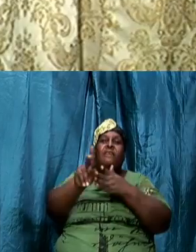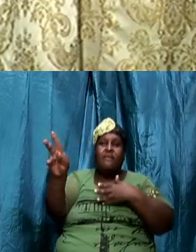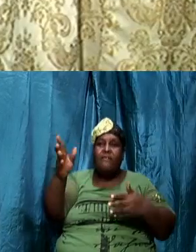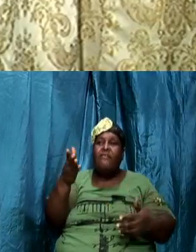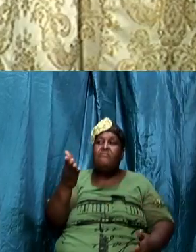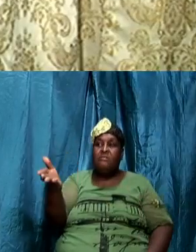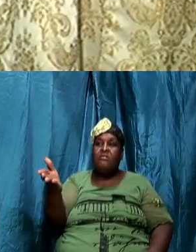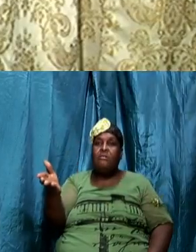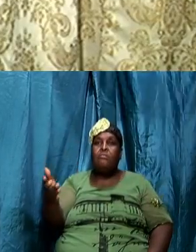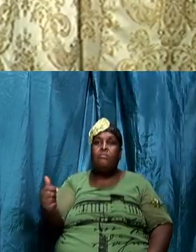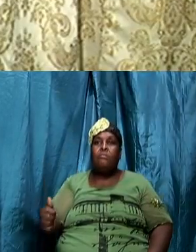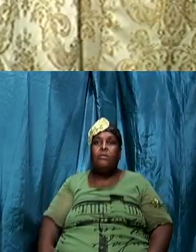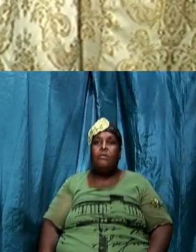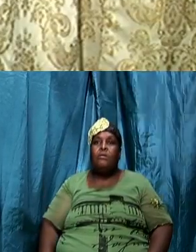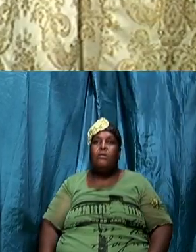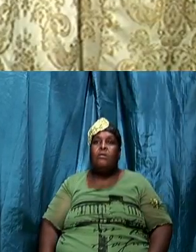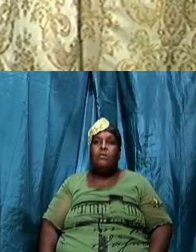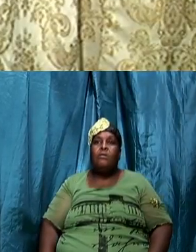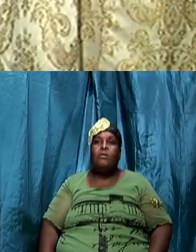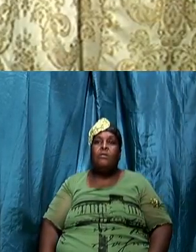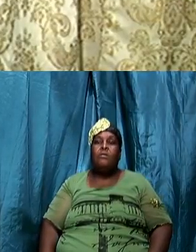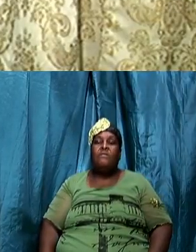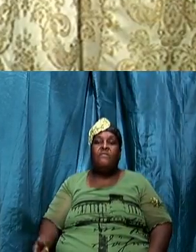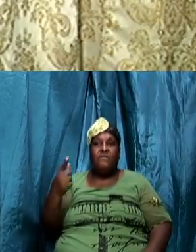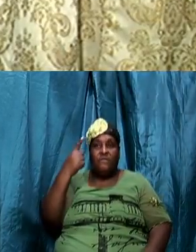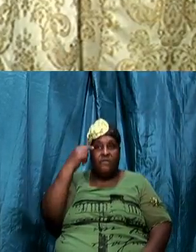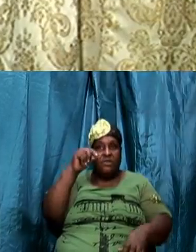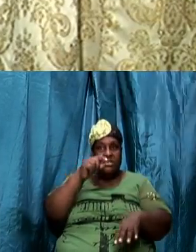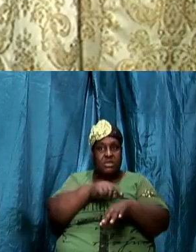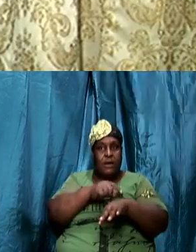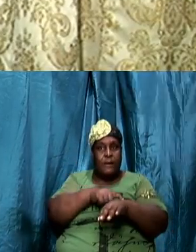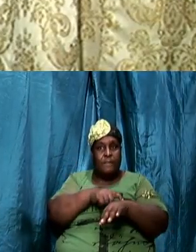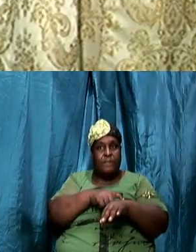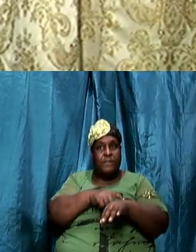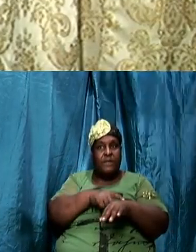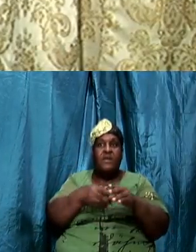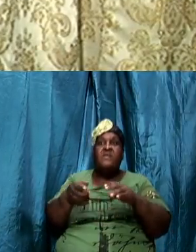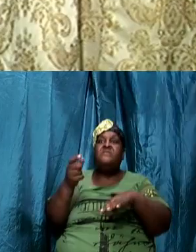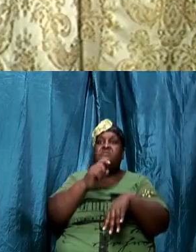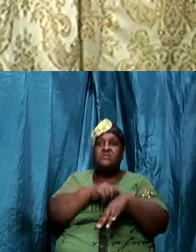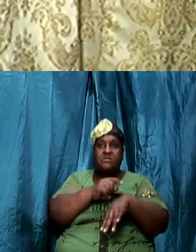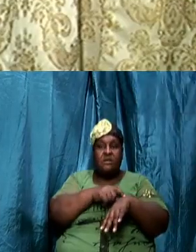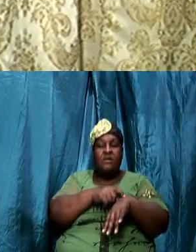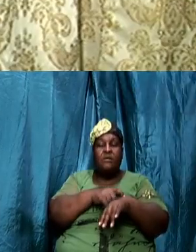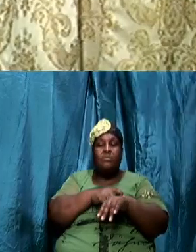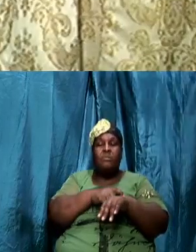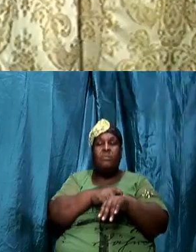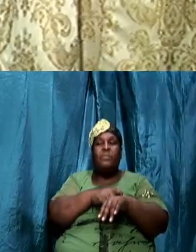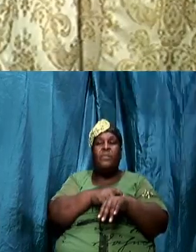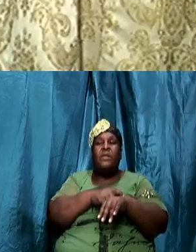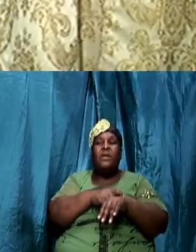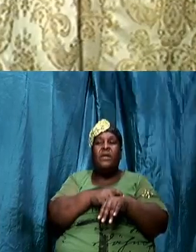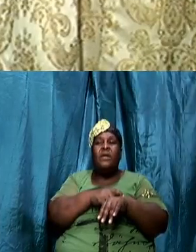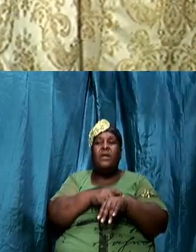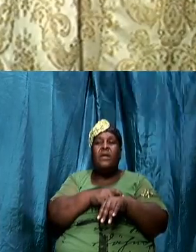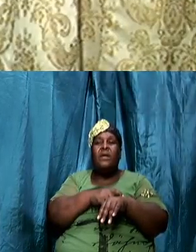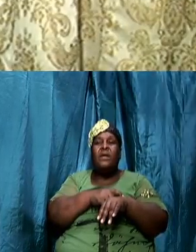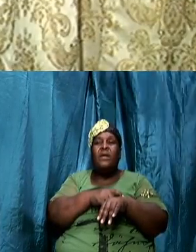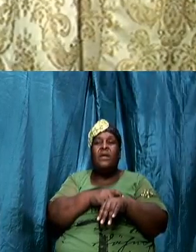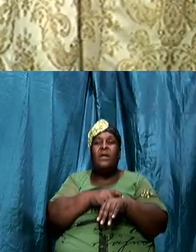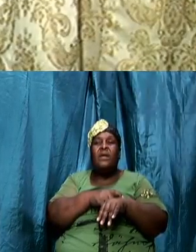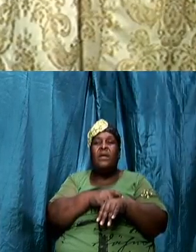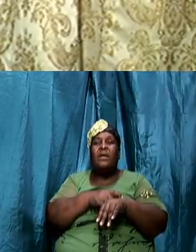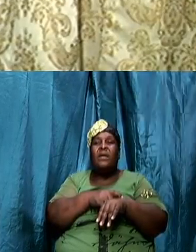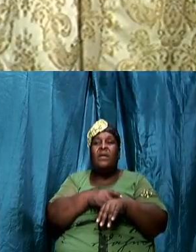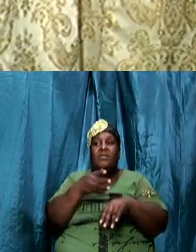them. But after a while, so there was a period in time, a period of time,